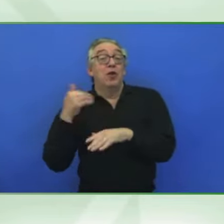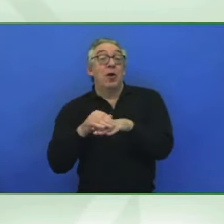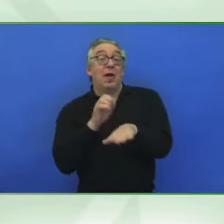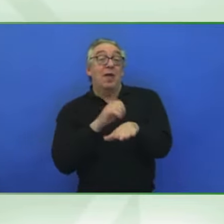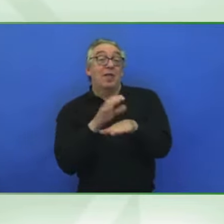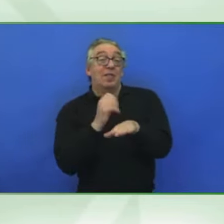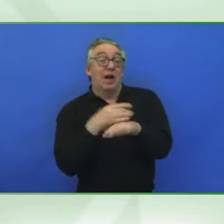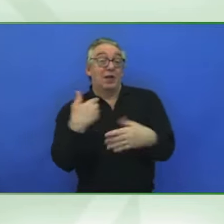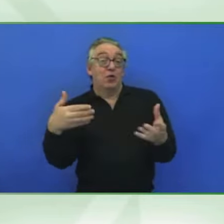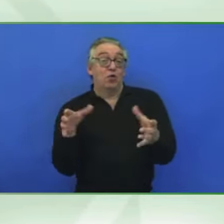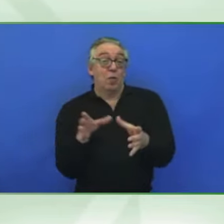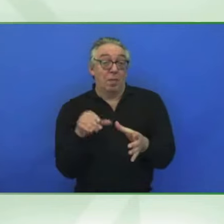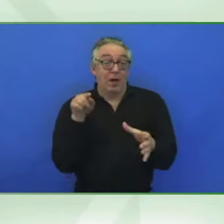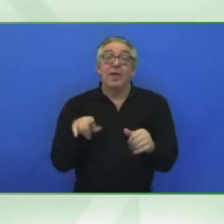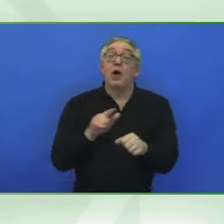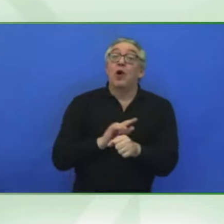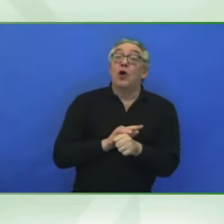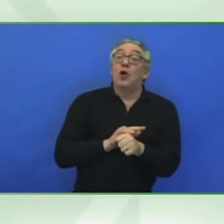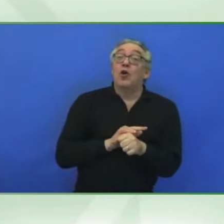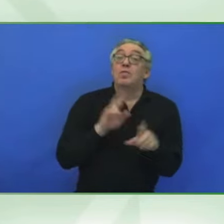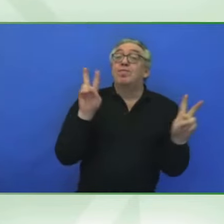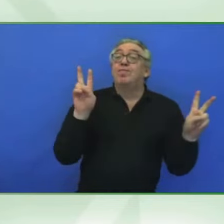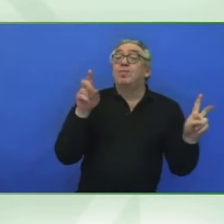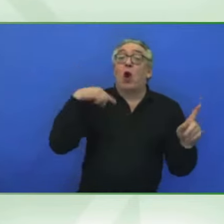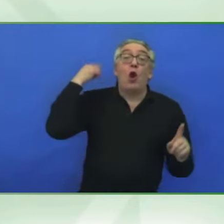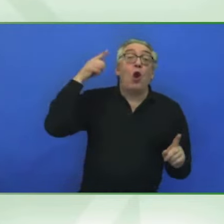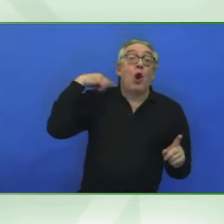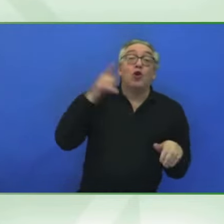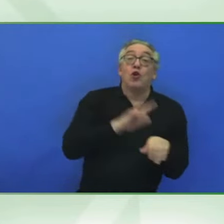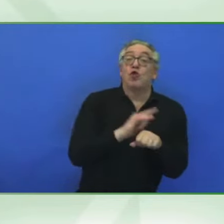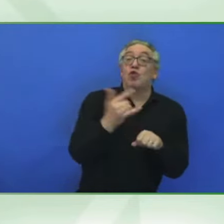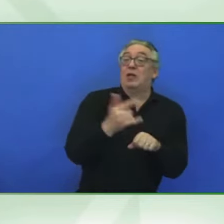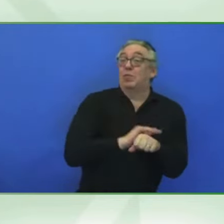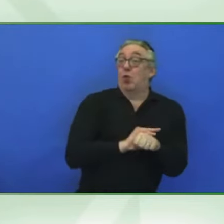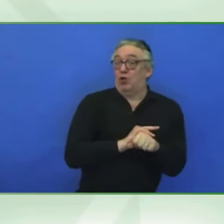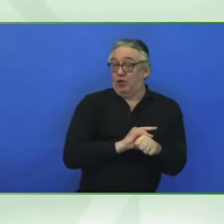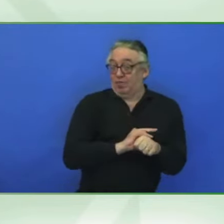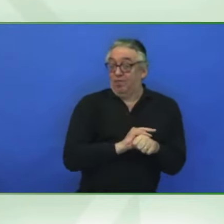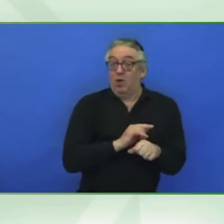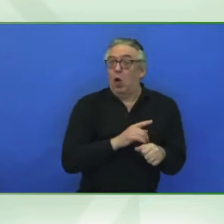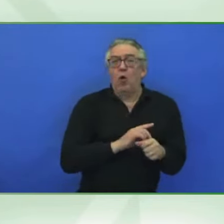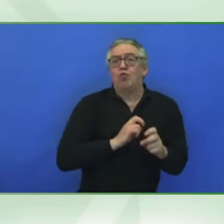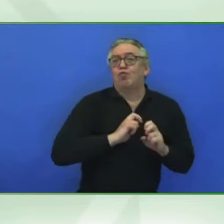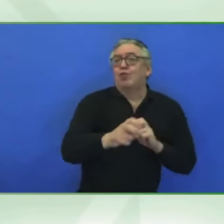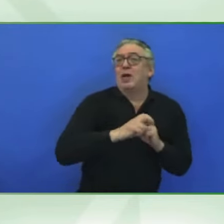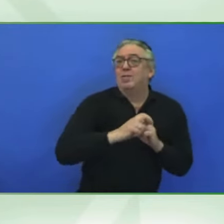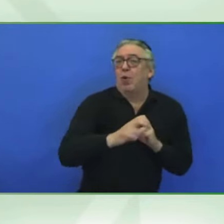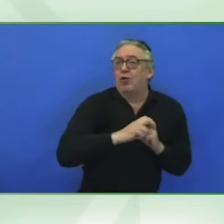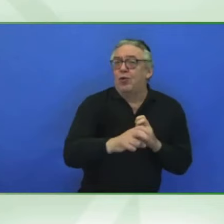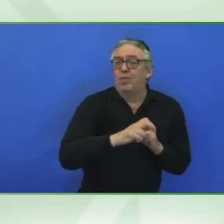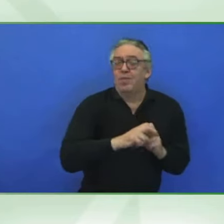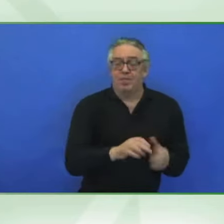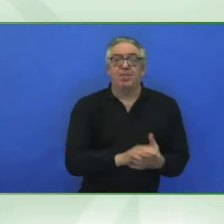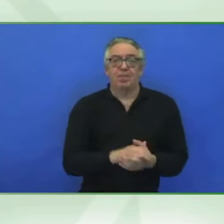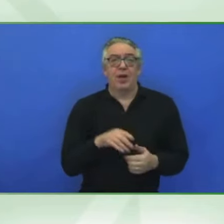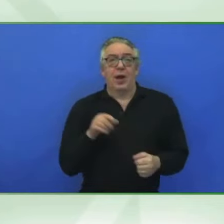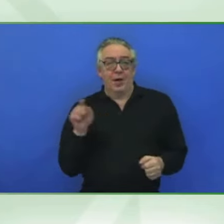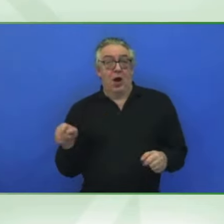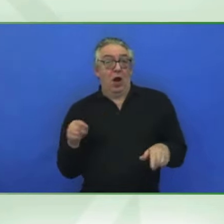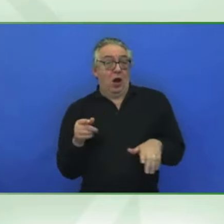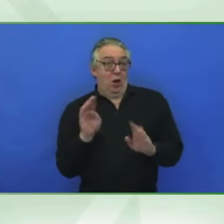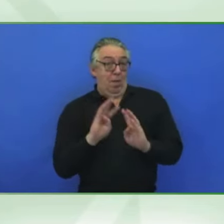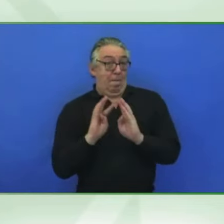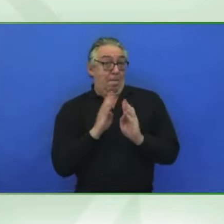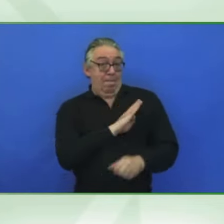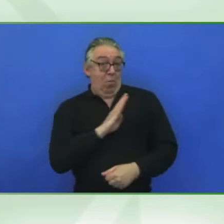body that advises the Transport for London on how to ensure that people with disabilities are